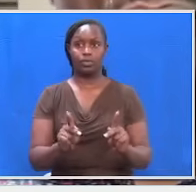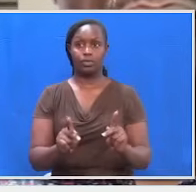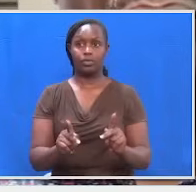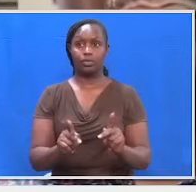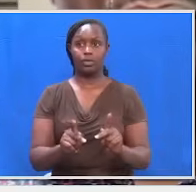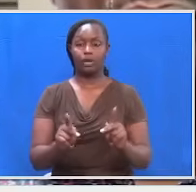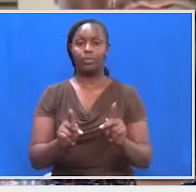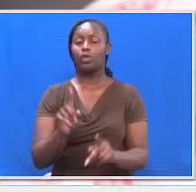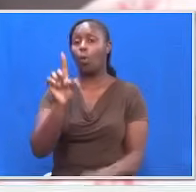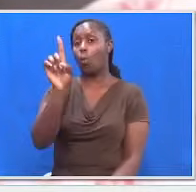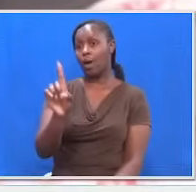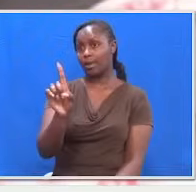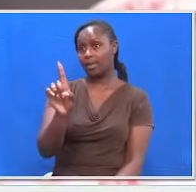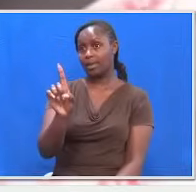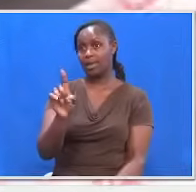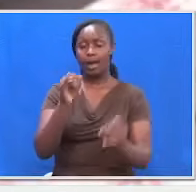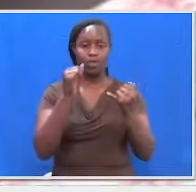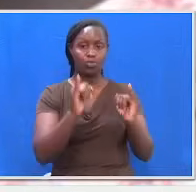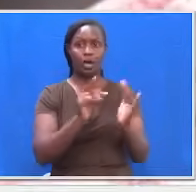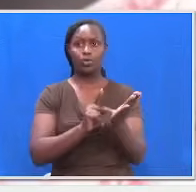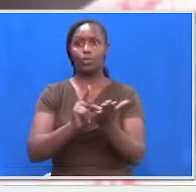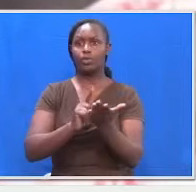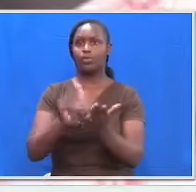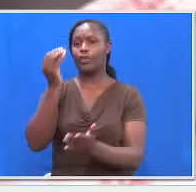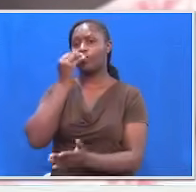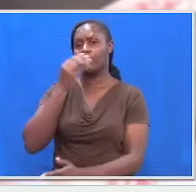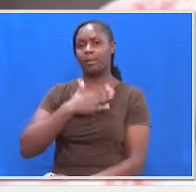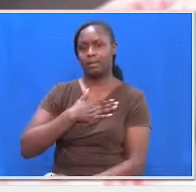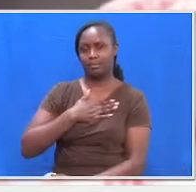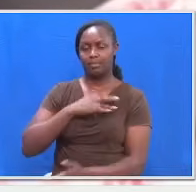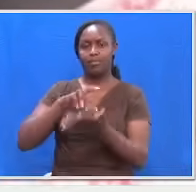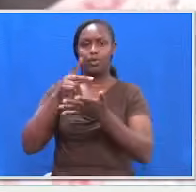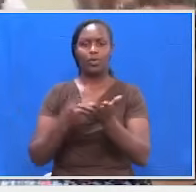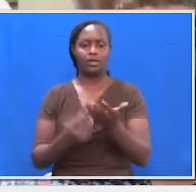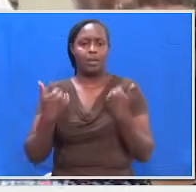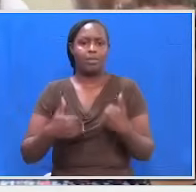and one of them tried to poison my food. I was supposed to be killed through poisoning.